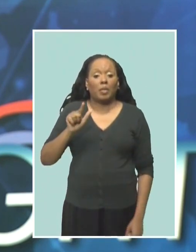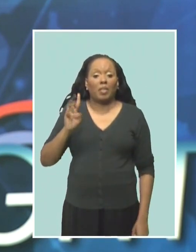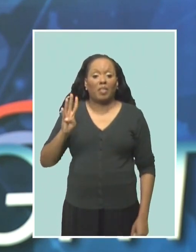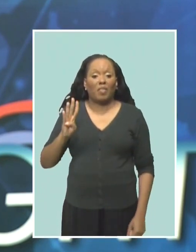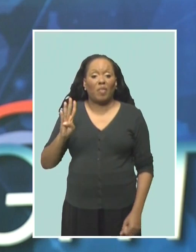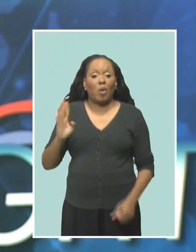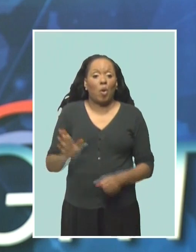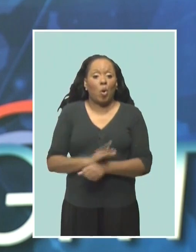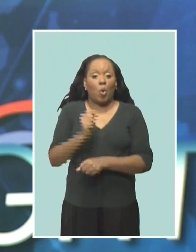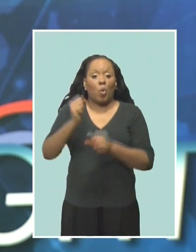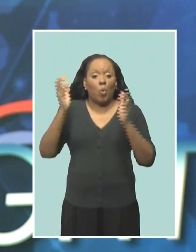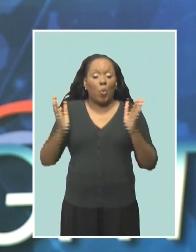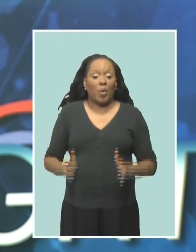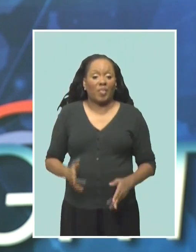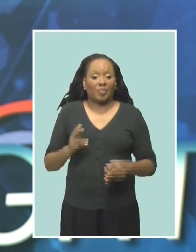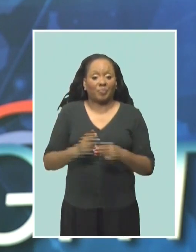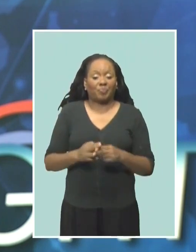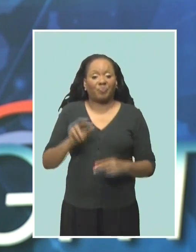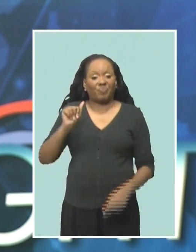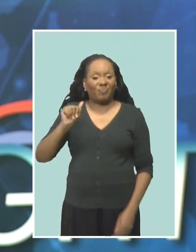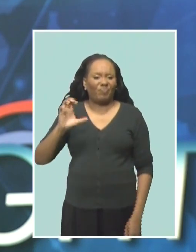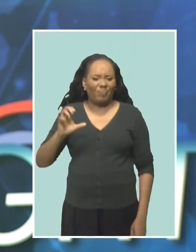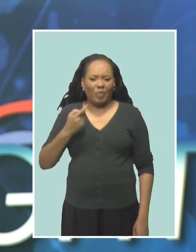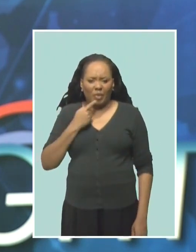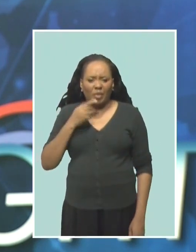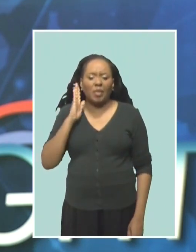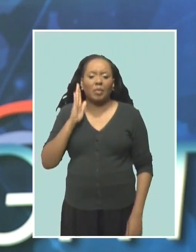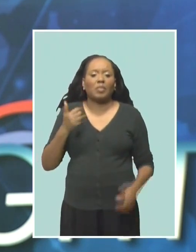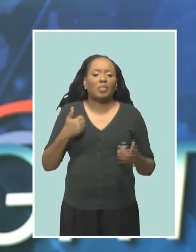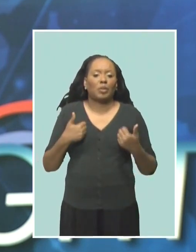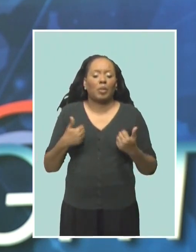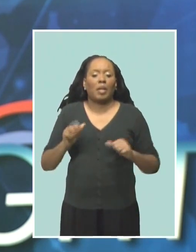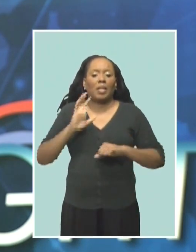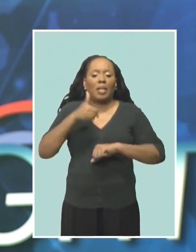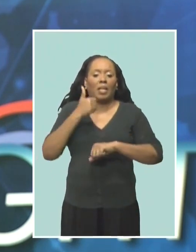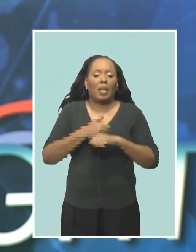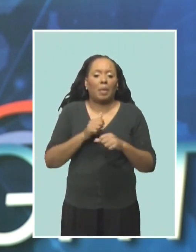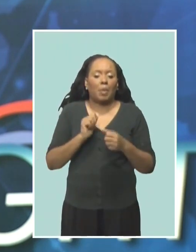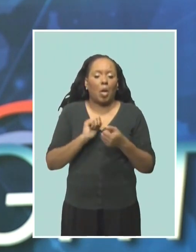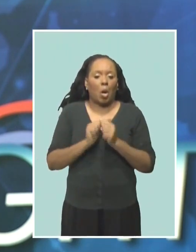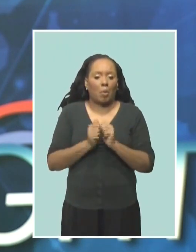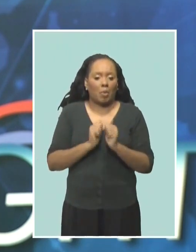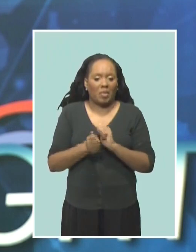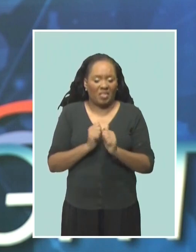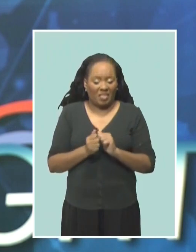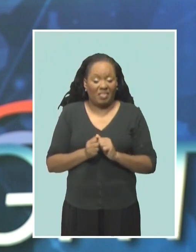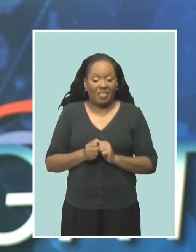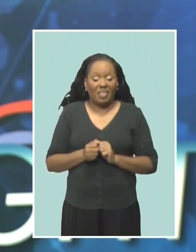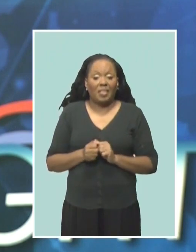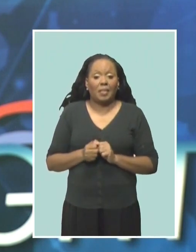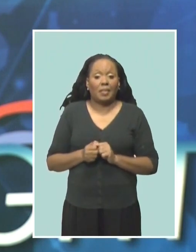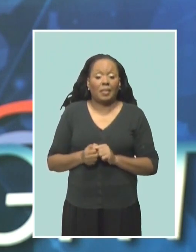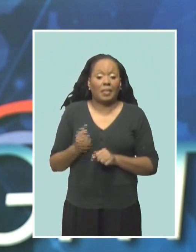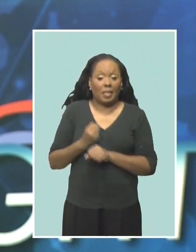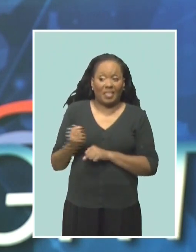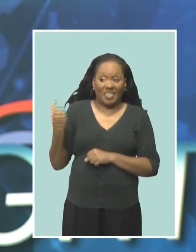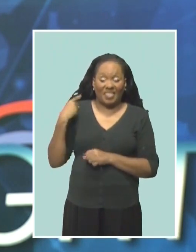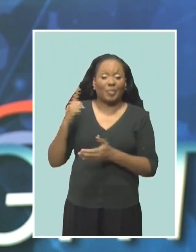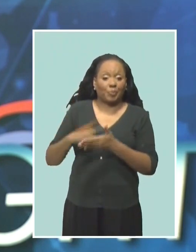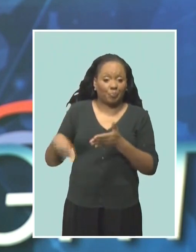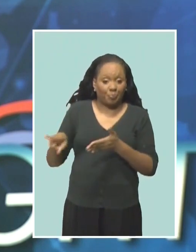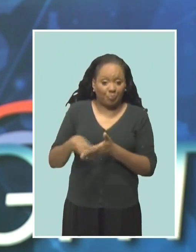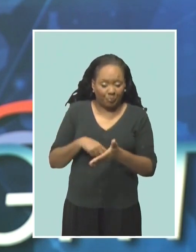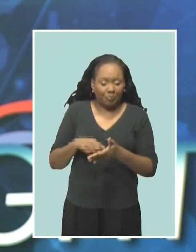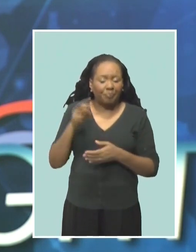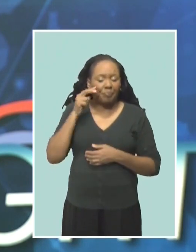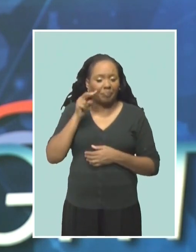Clark has indicated that he will be making yet another attempt to stage the competition, which was cancelled in 2023. Anesta